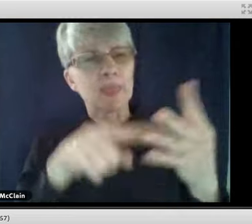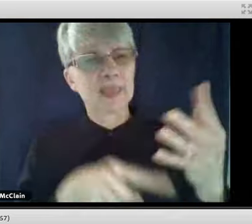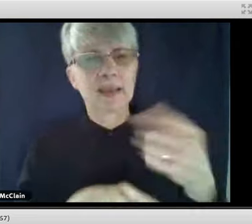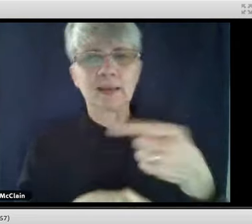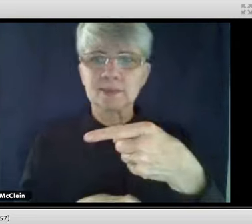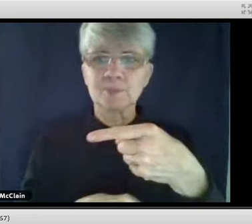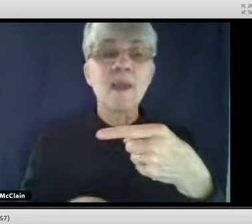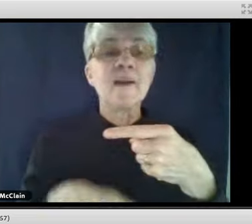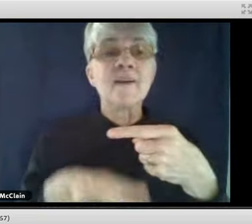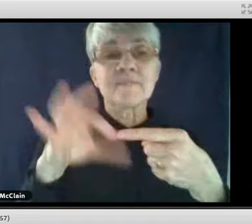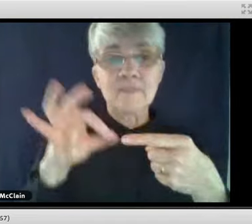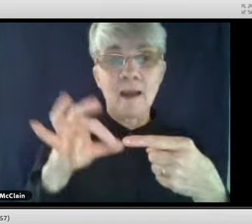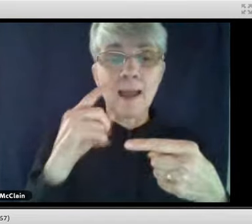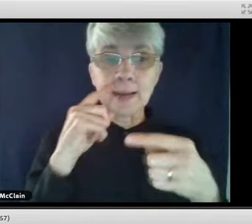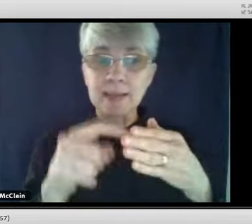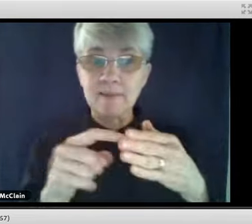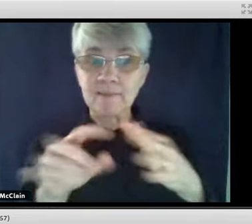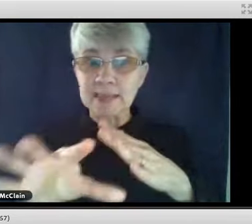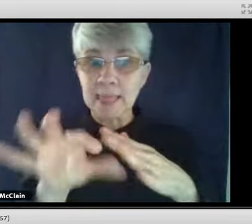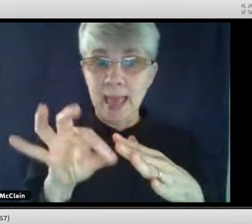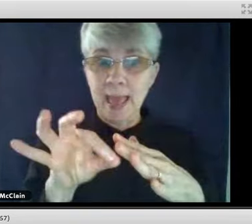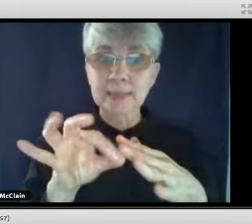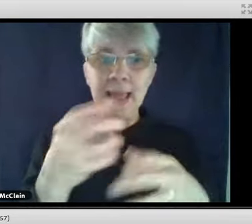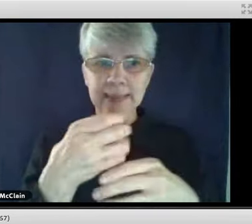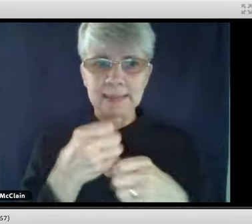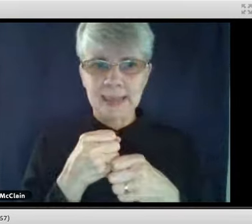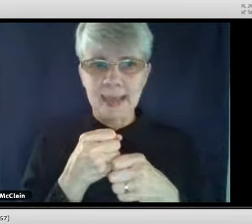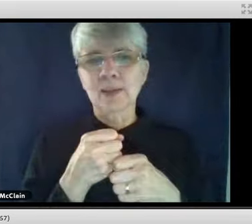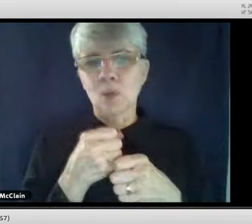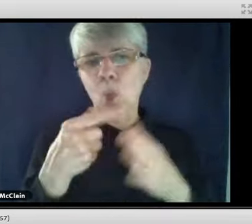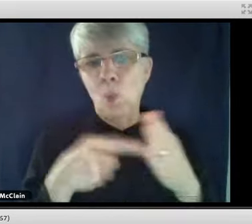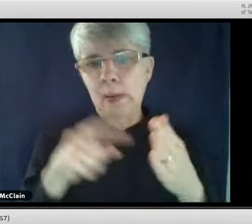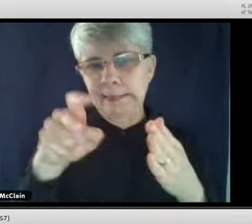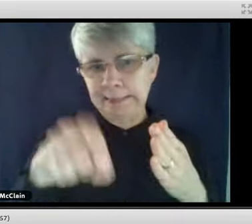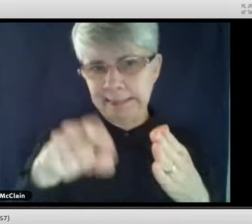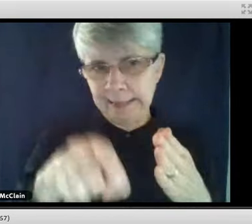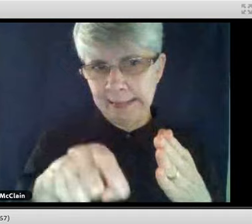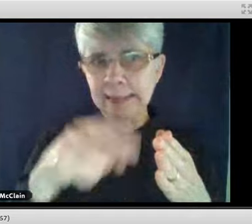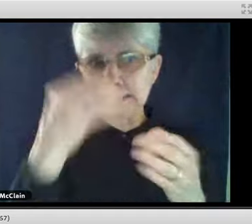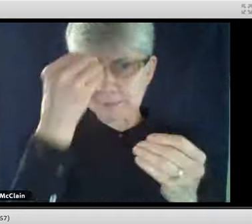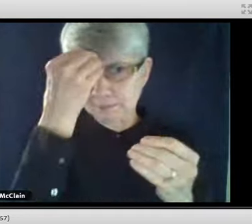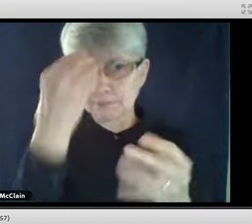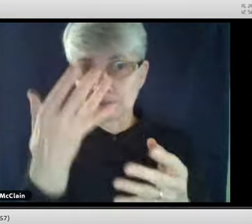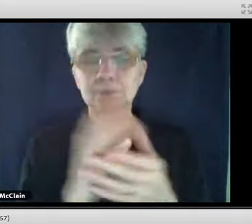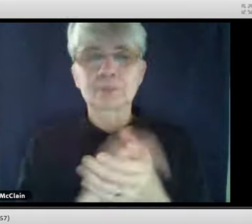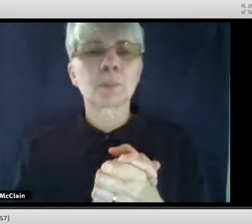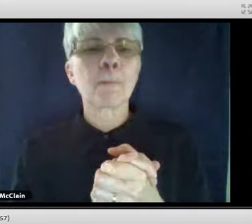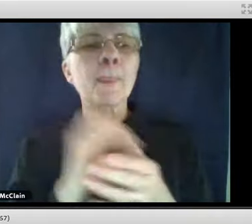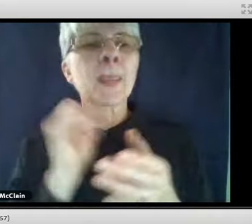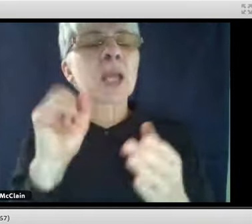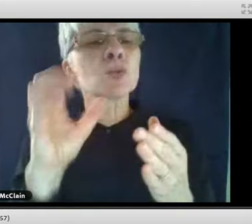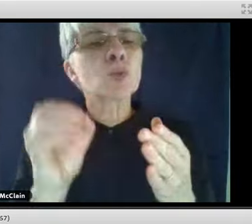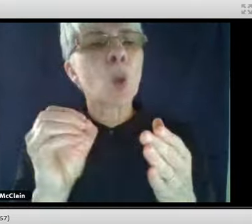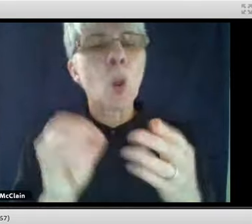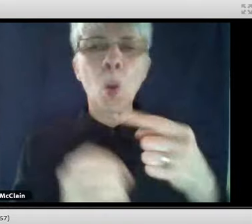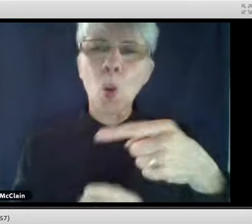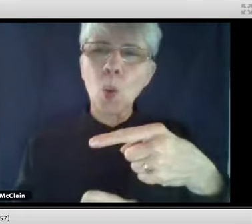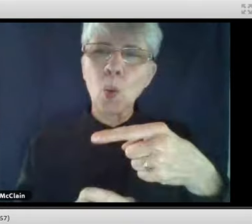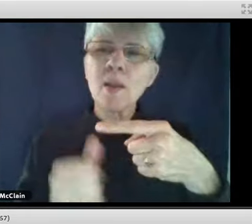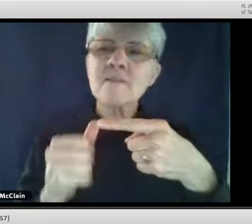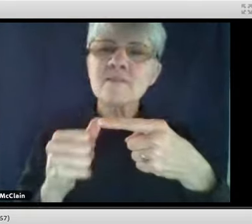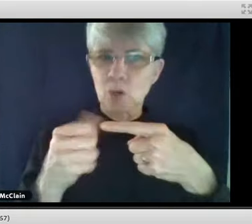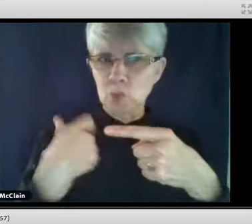find, identify, select, and then obtain or acquire the resource that they want. Okay, so first of all,